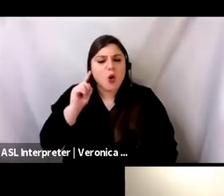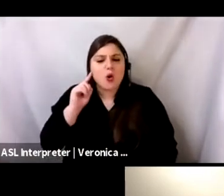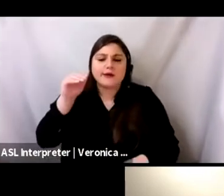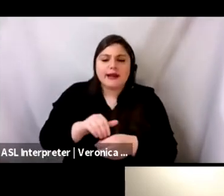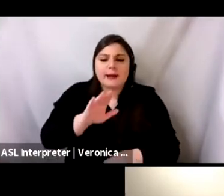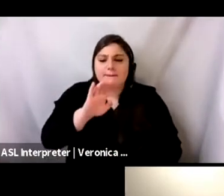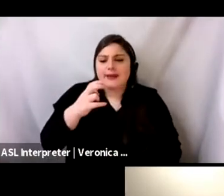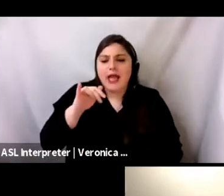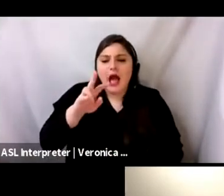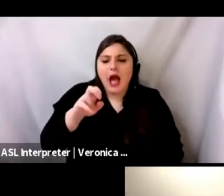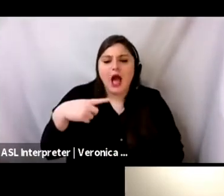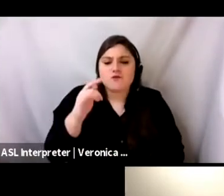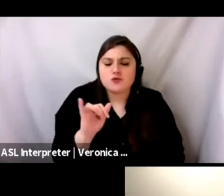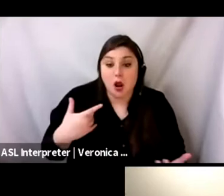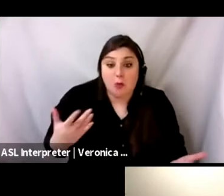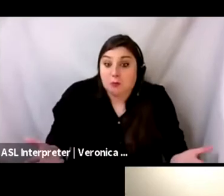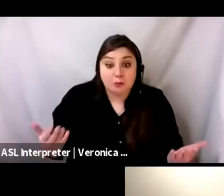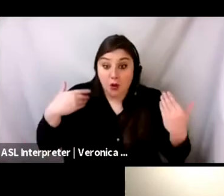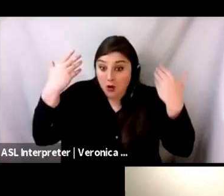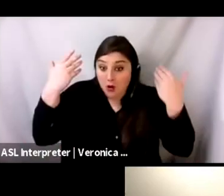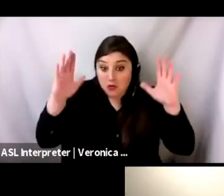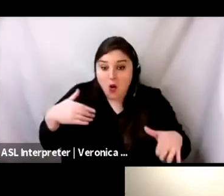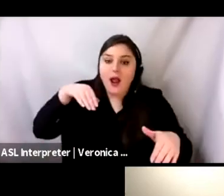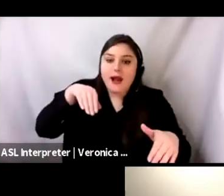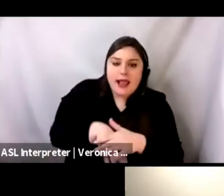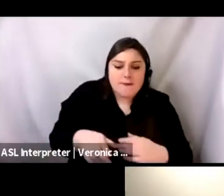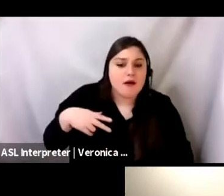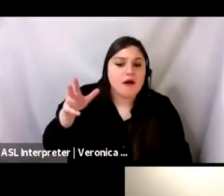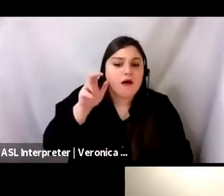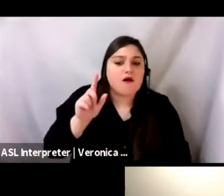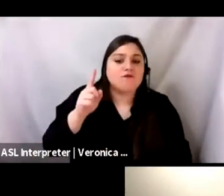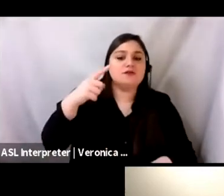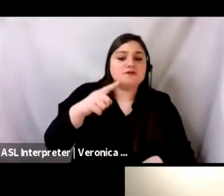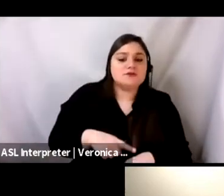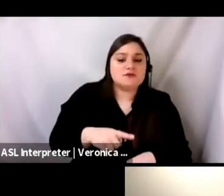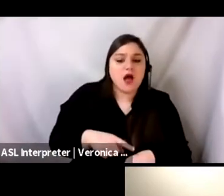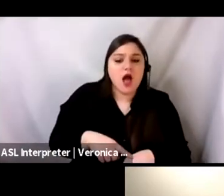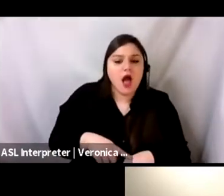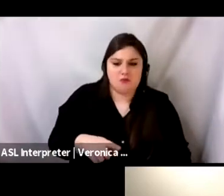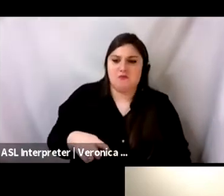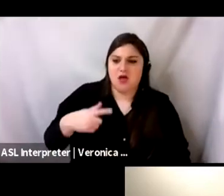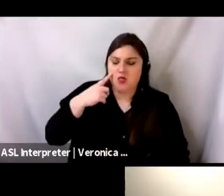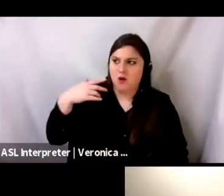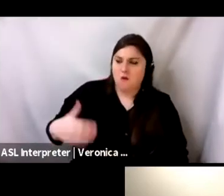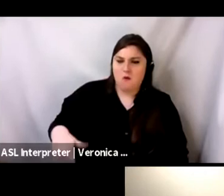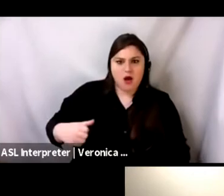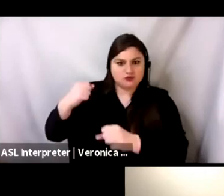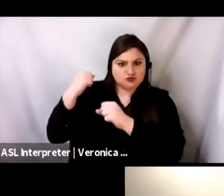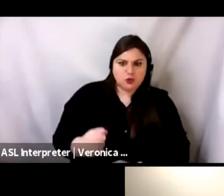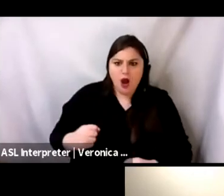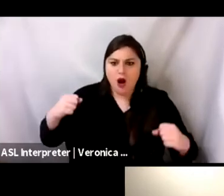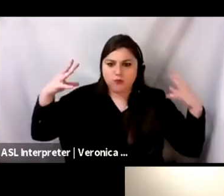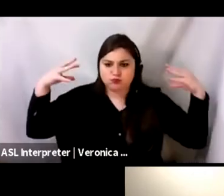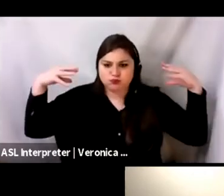intense. And also I was like, it sounds a little bit like my music, actually. It's like noise, drone, chaotic stuff. So it